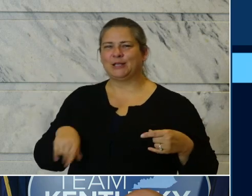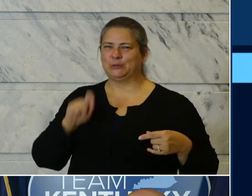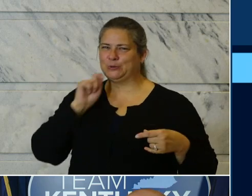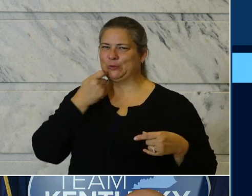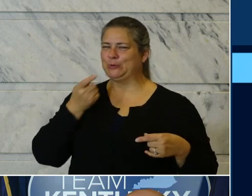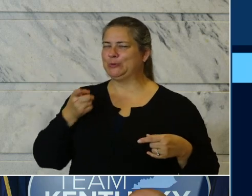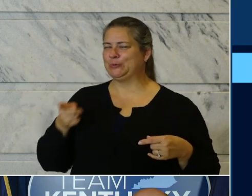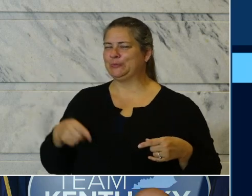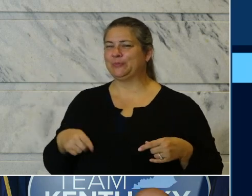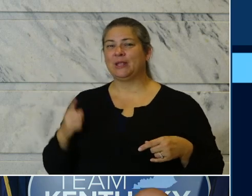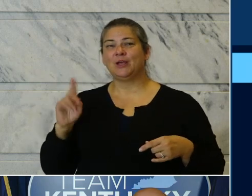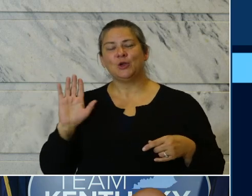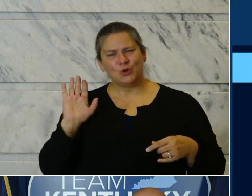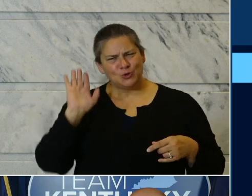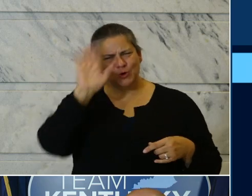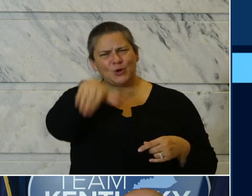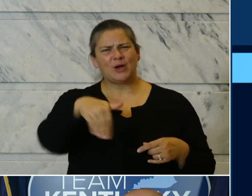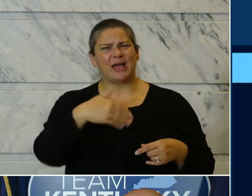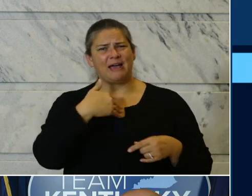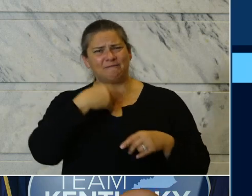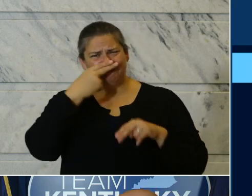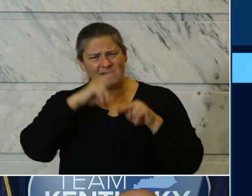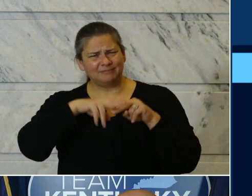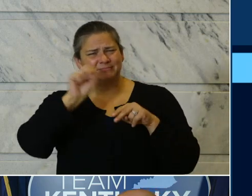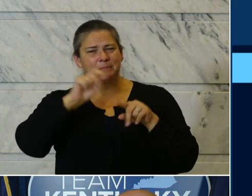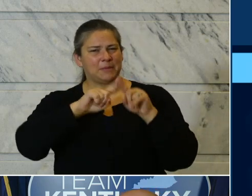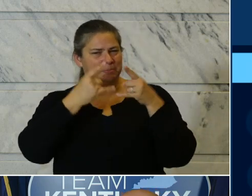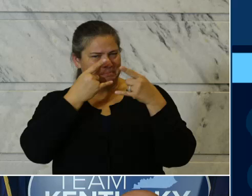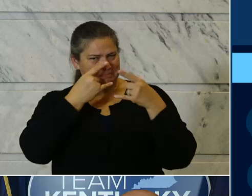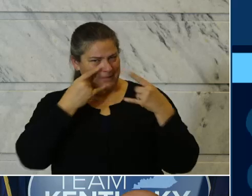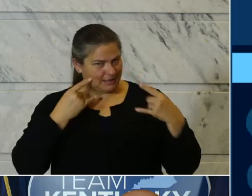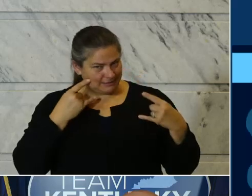go out and have fun, but wear a mask. Next slide, please.